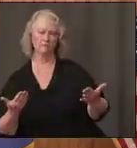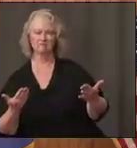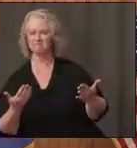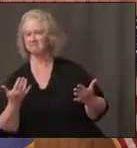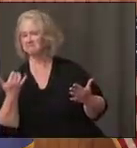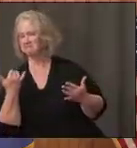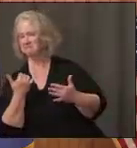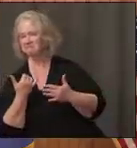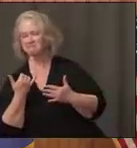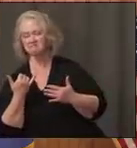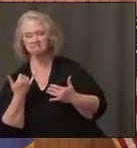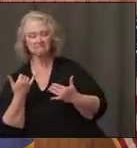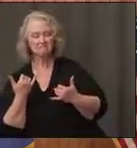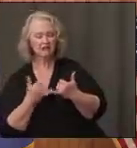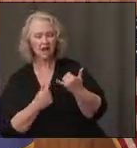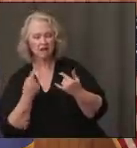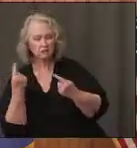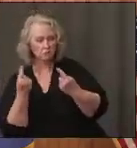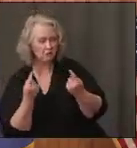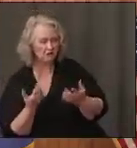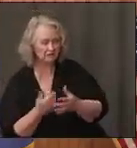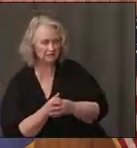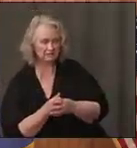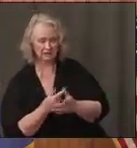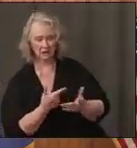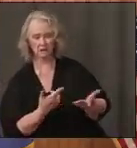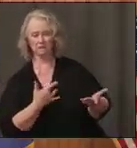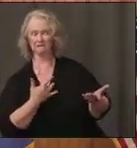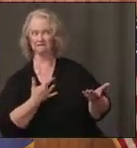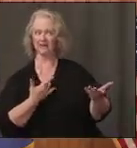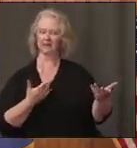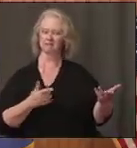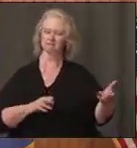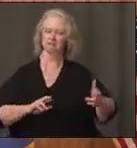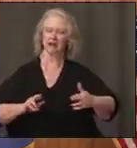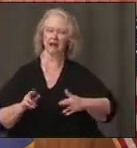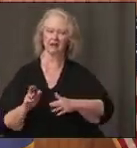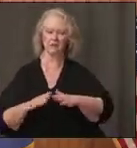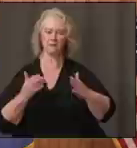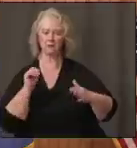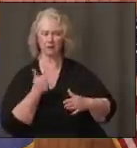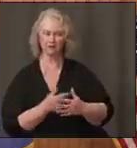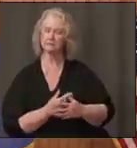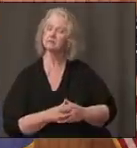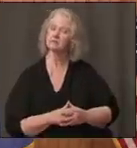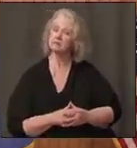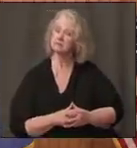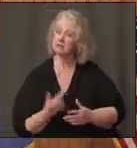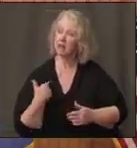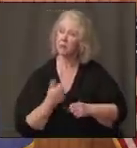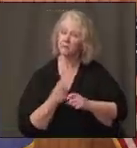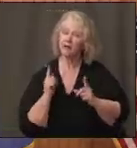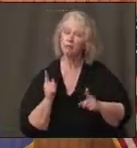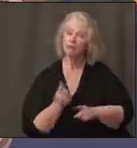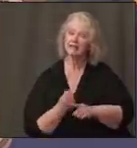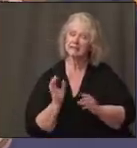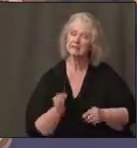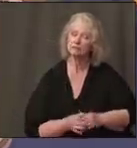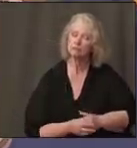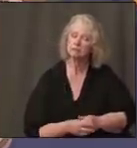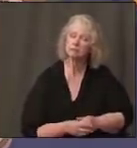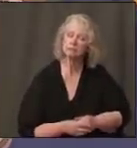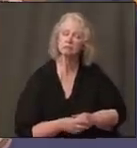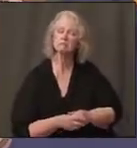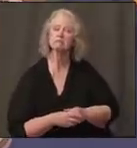thoughts, Governor? How are you feeling on the eve of the first part of the reopening? I think we made the right decision. I